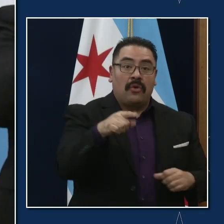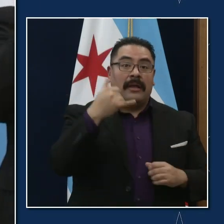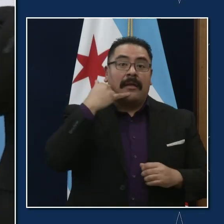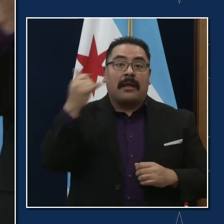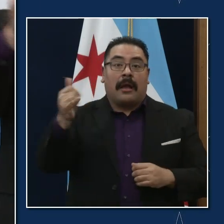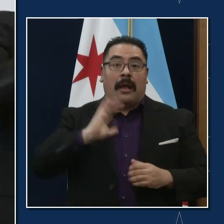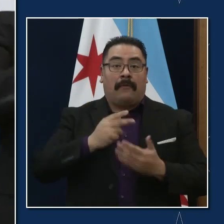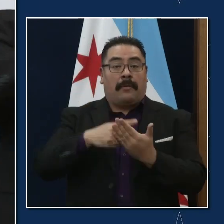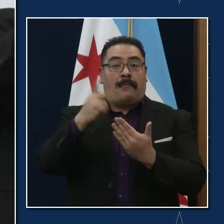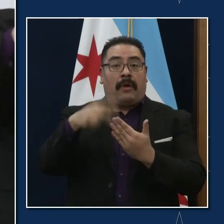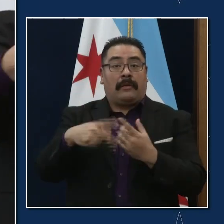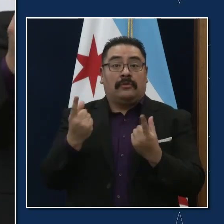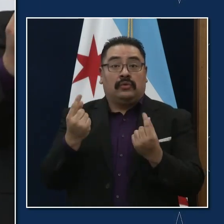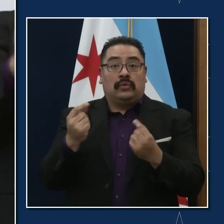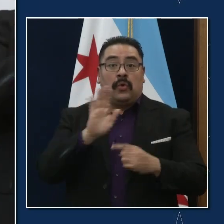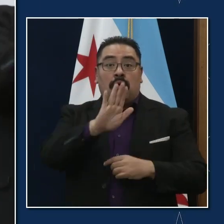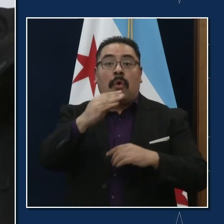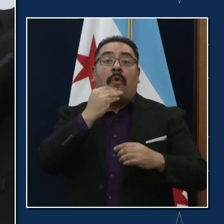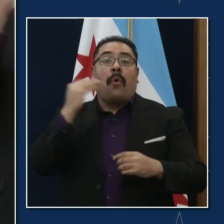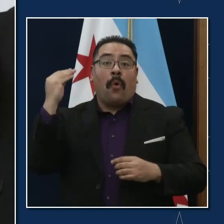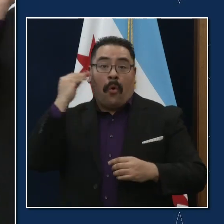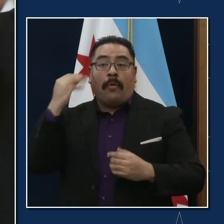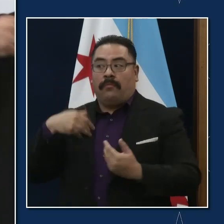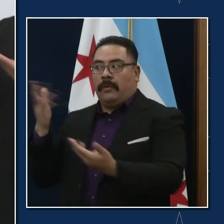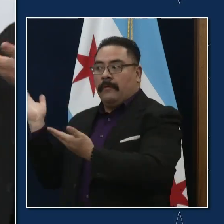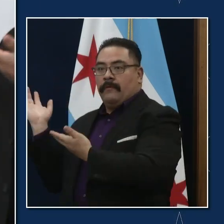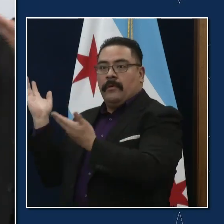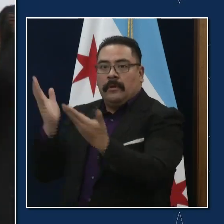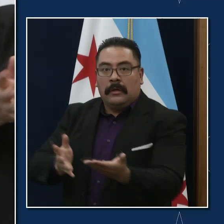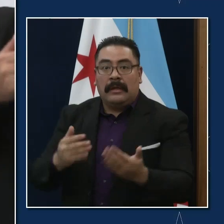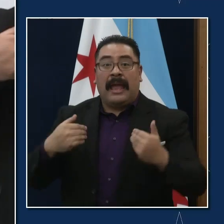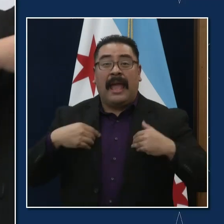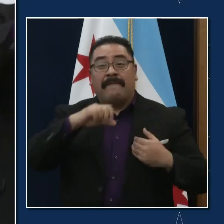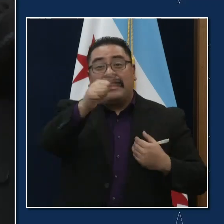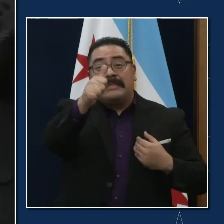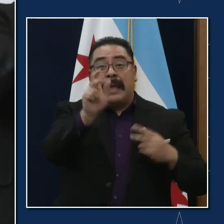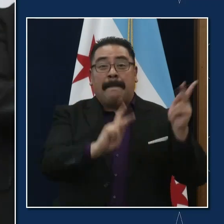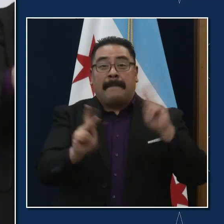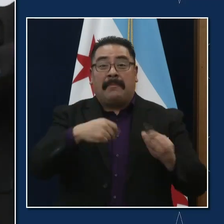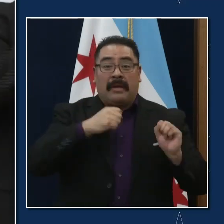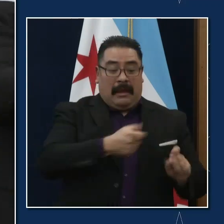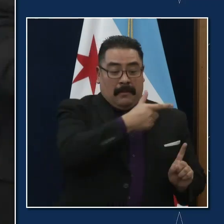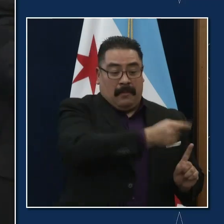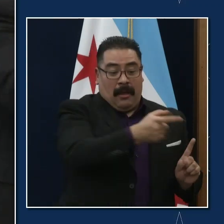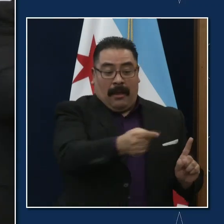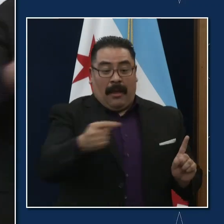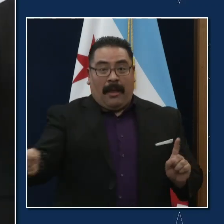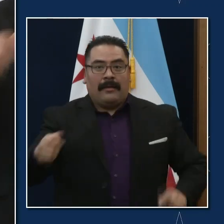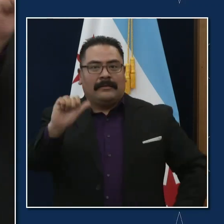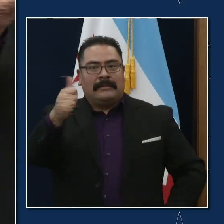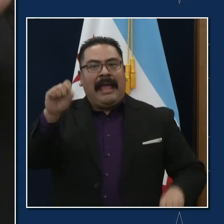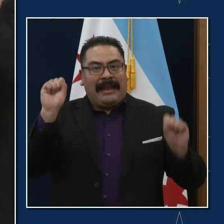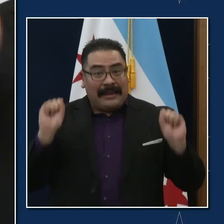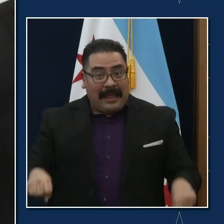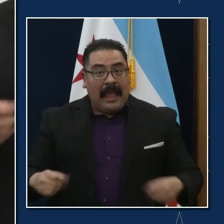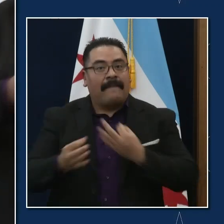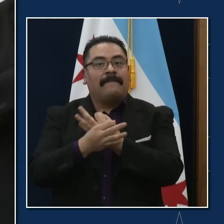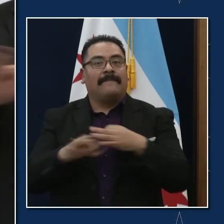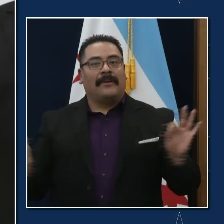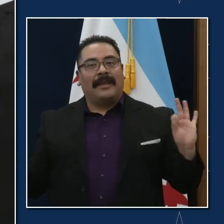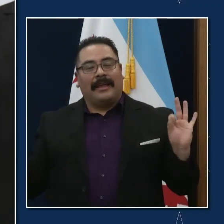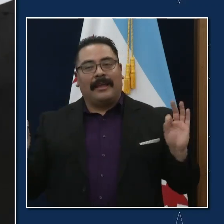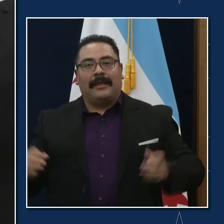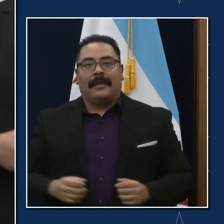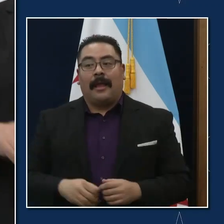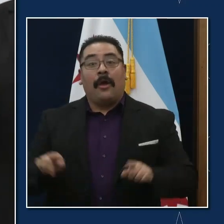al domicilio, donde vamos a su casa y vacunamos hasta 10 personas por vez completamente gratis. También